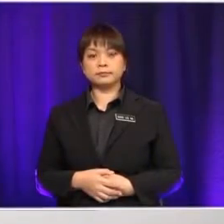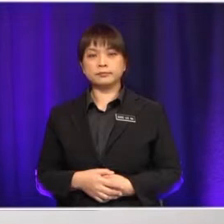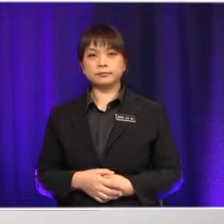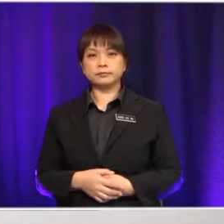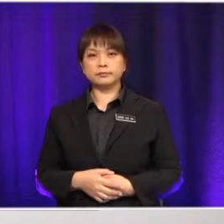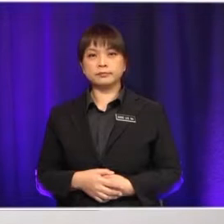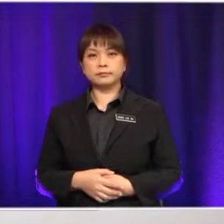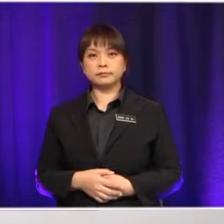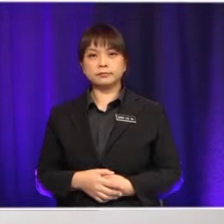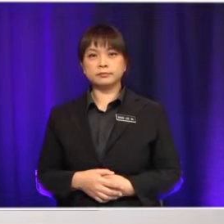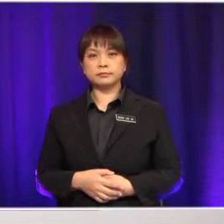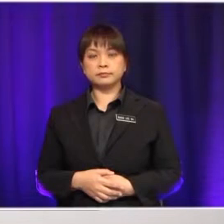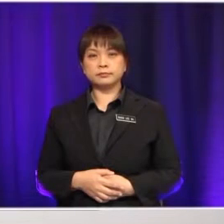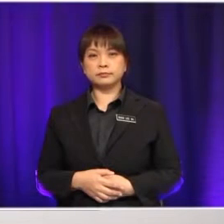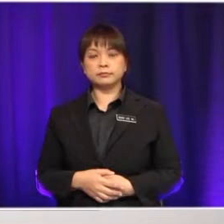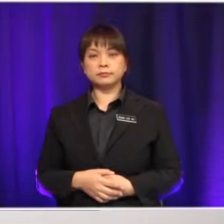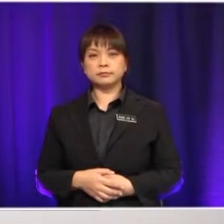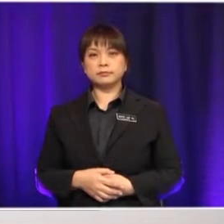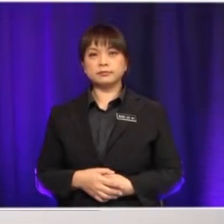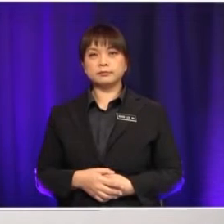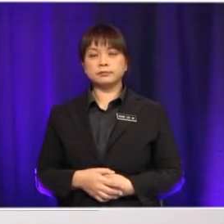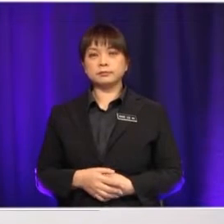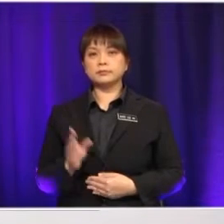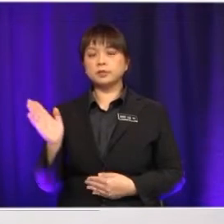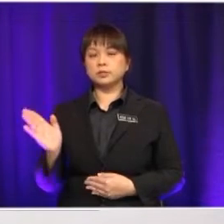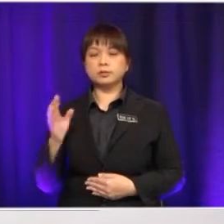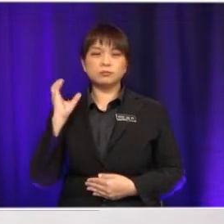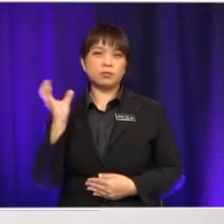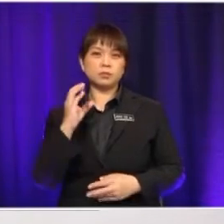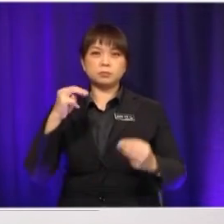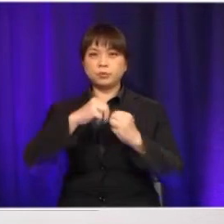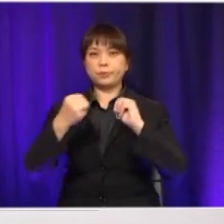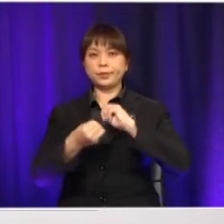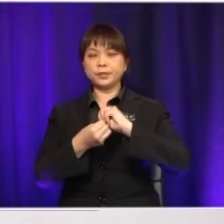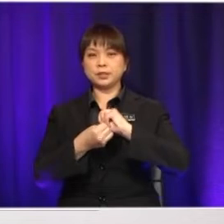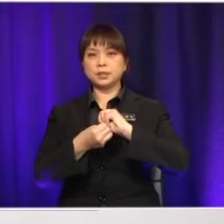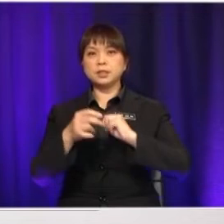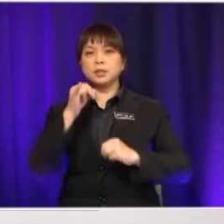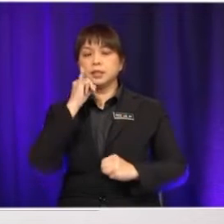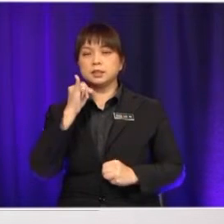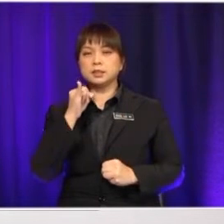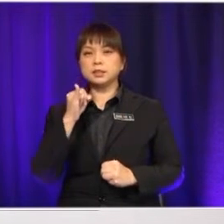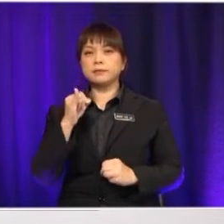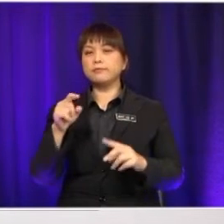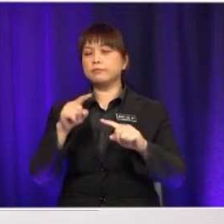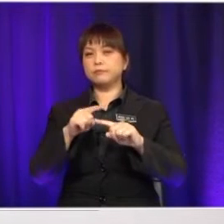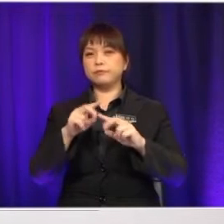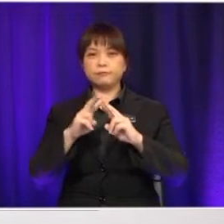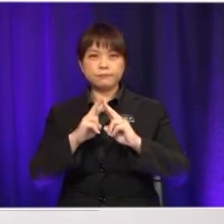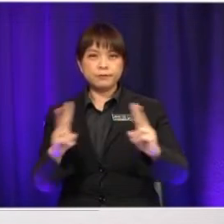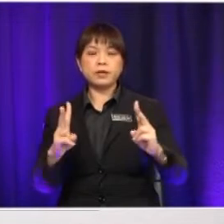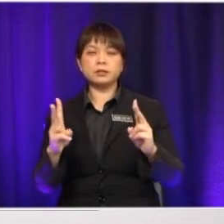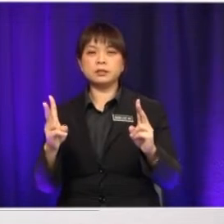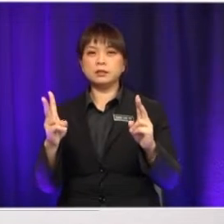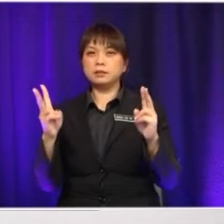Tong-yi. Well, for me, one of the common problem with laptop is the limited battery backup. The battery of laptop normally lasts